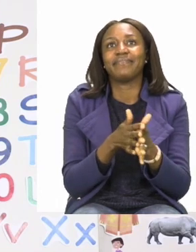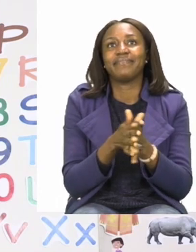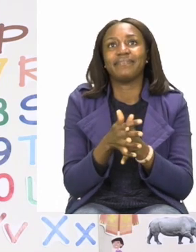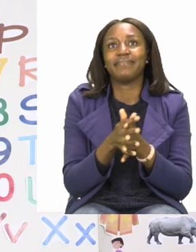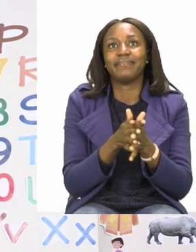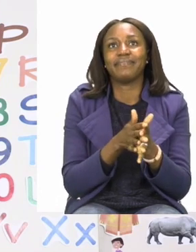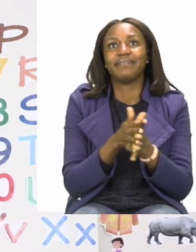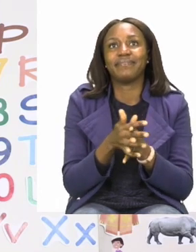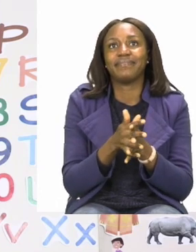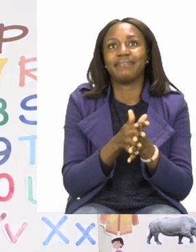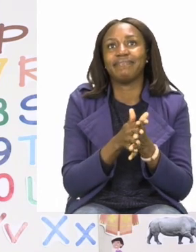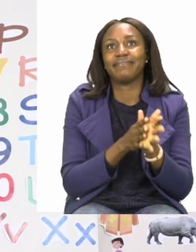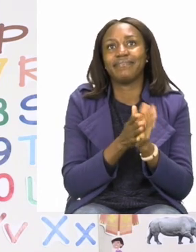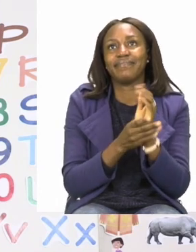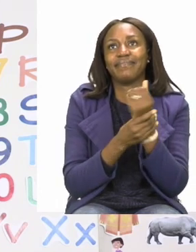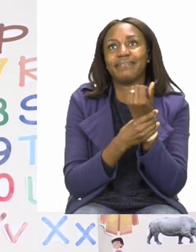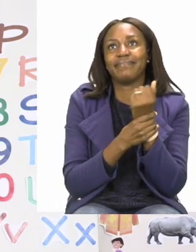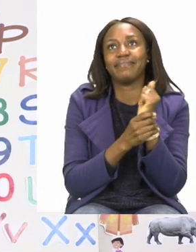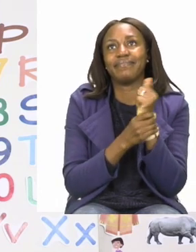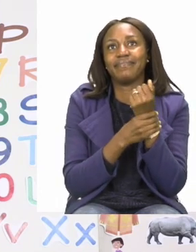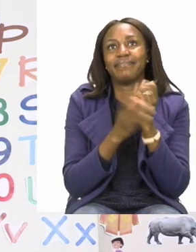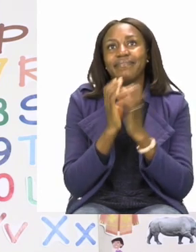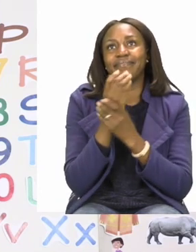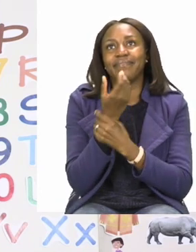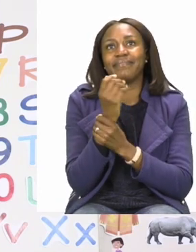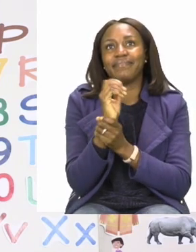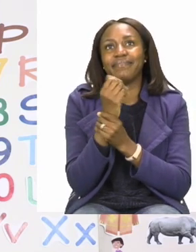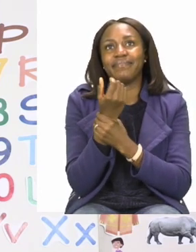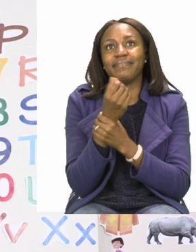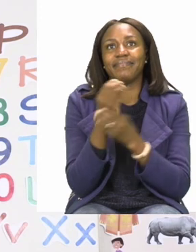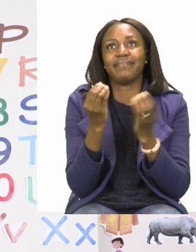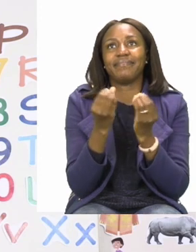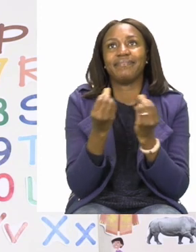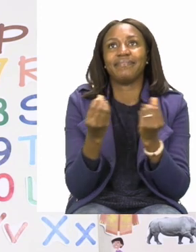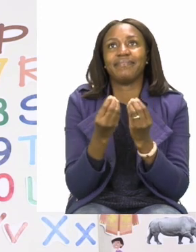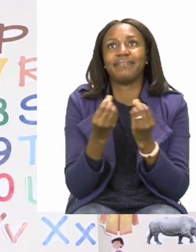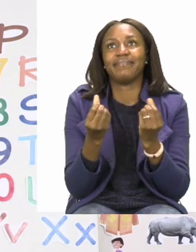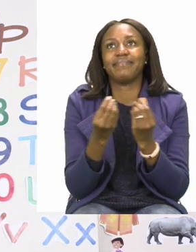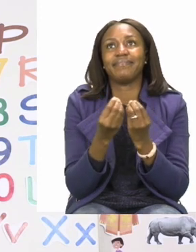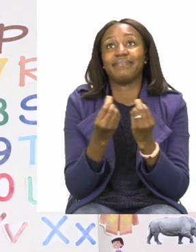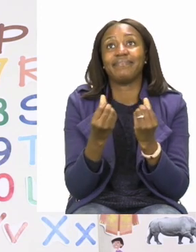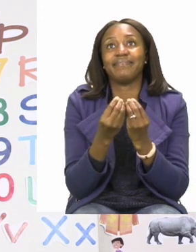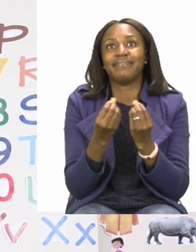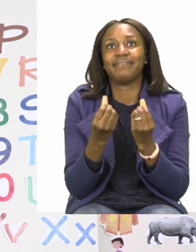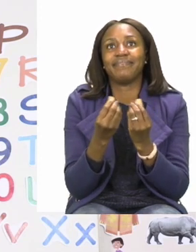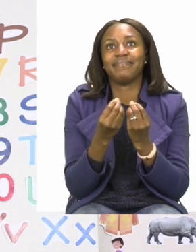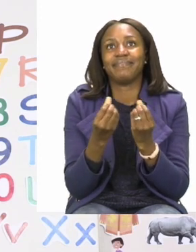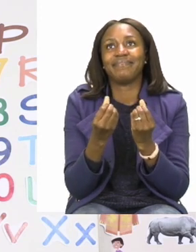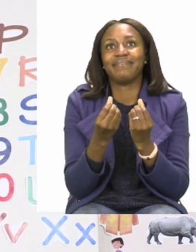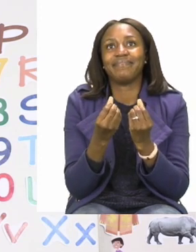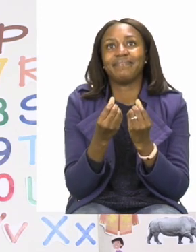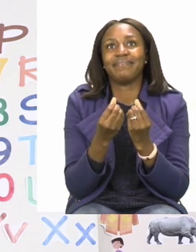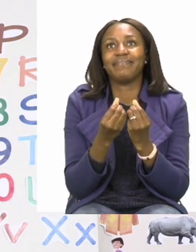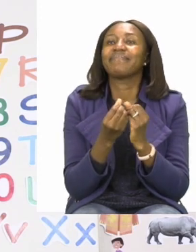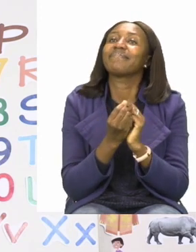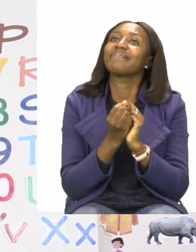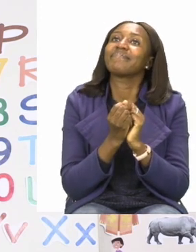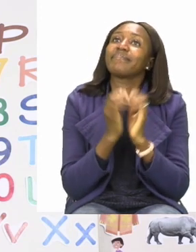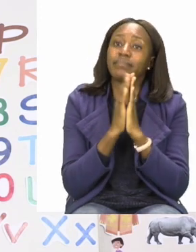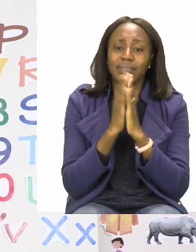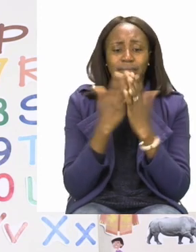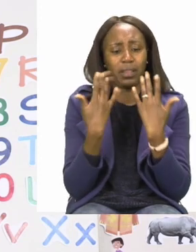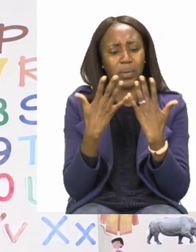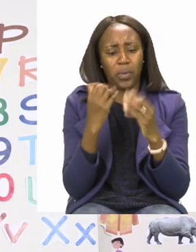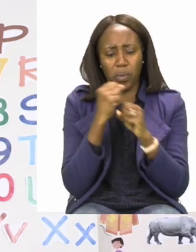our fingers, on our wrists, and our fingertips too. Make sure your hands are dry